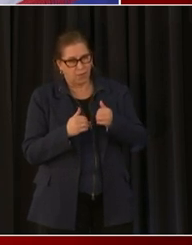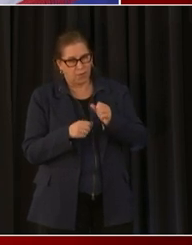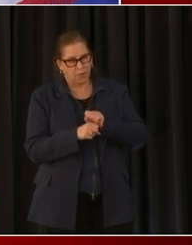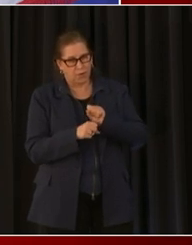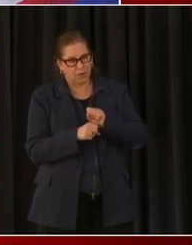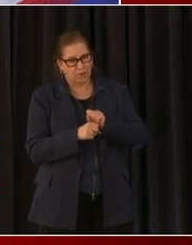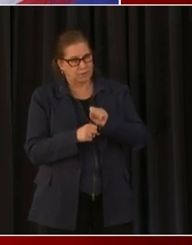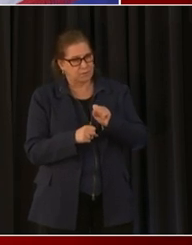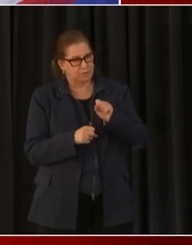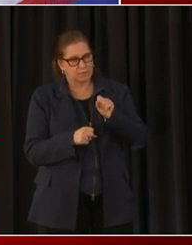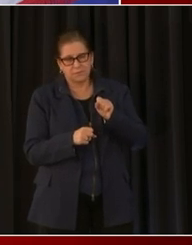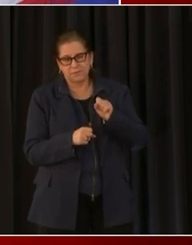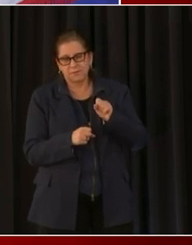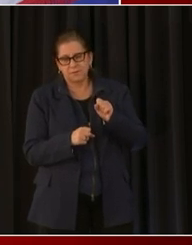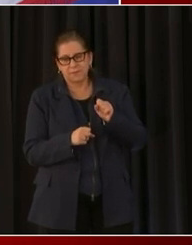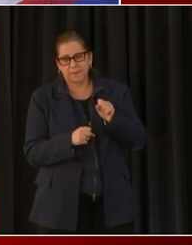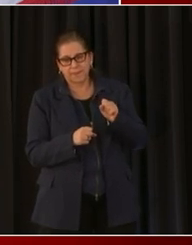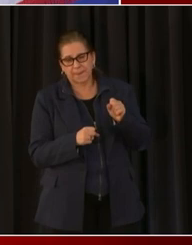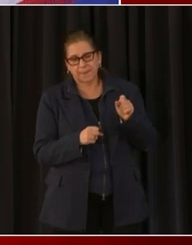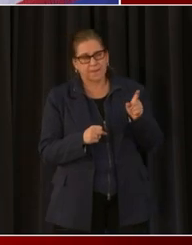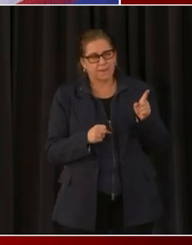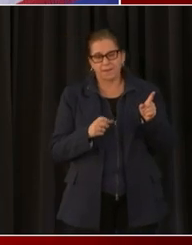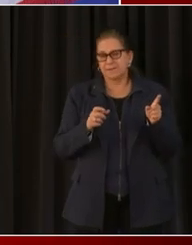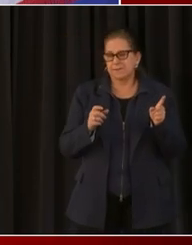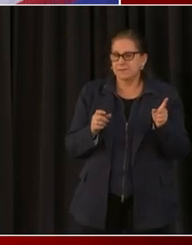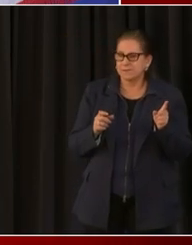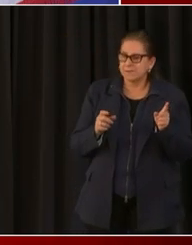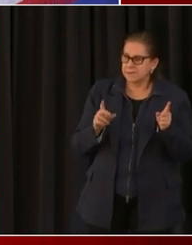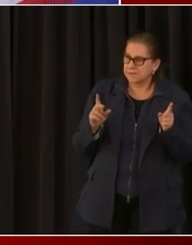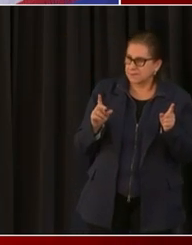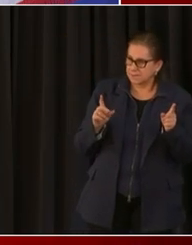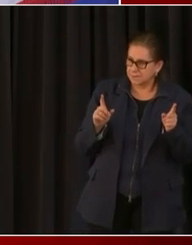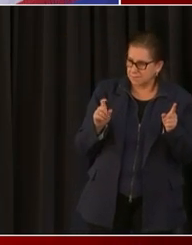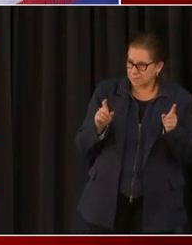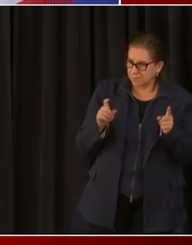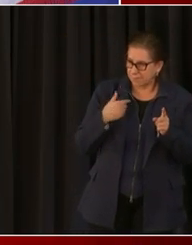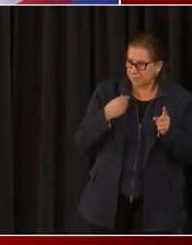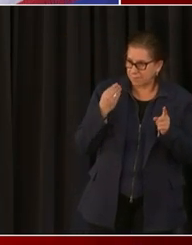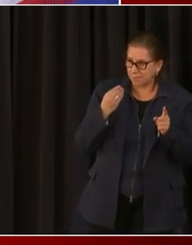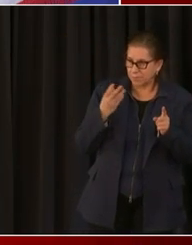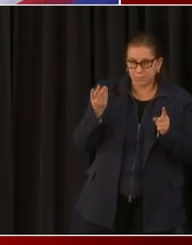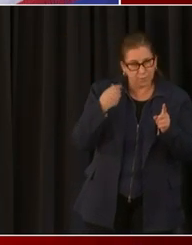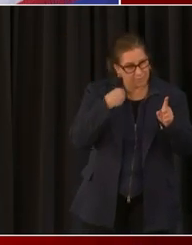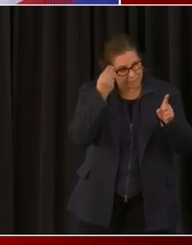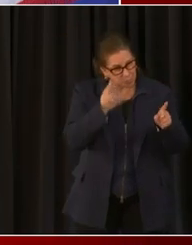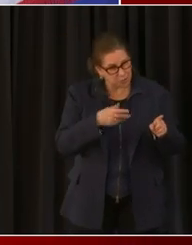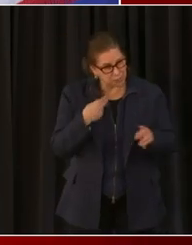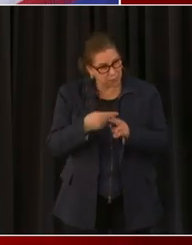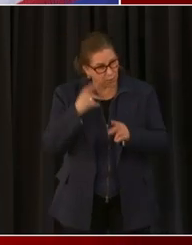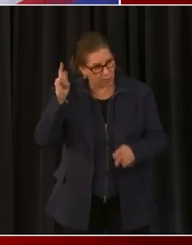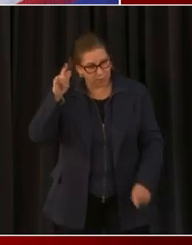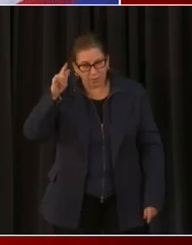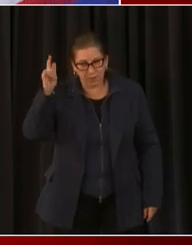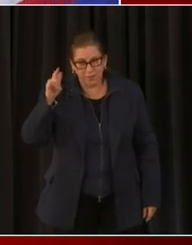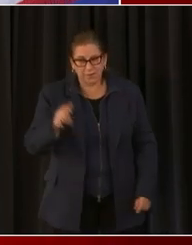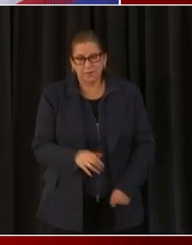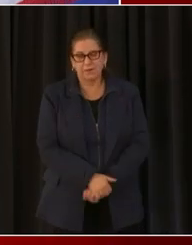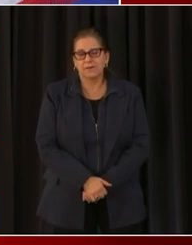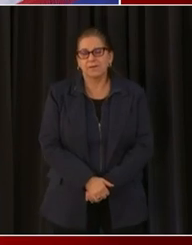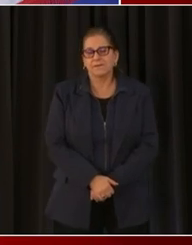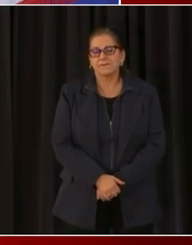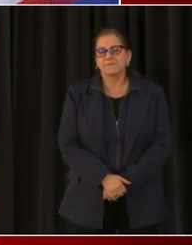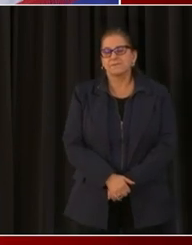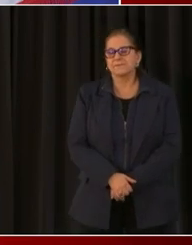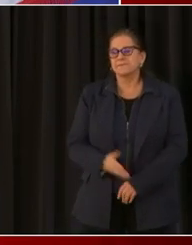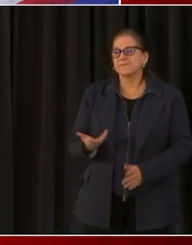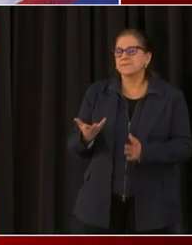the airports technically are not in DC, but will you get any of that data? I think it's implied in the